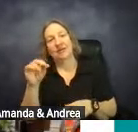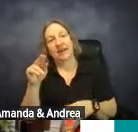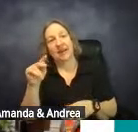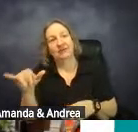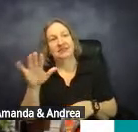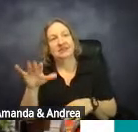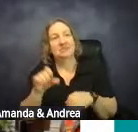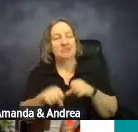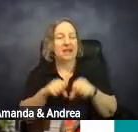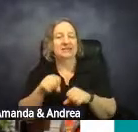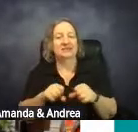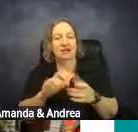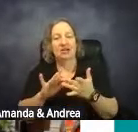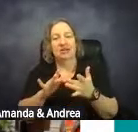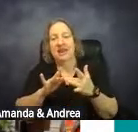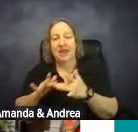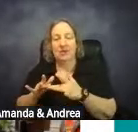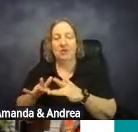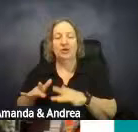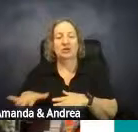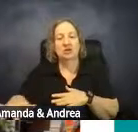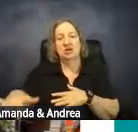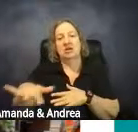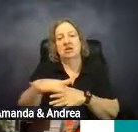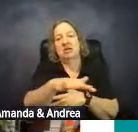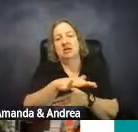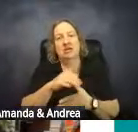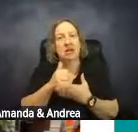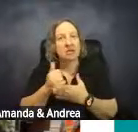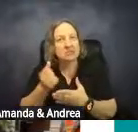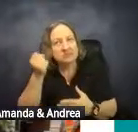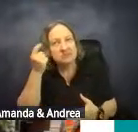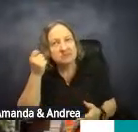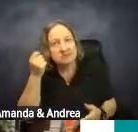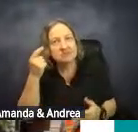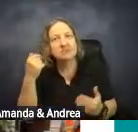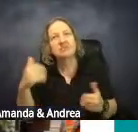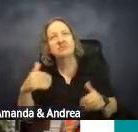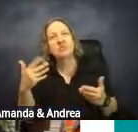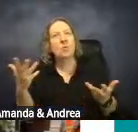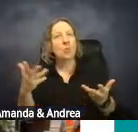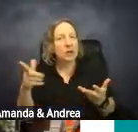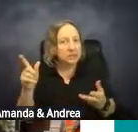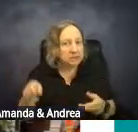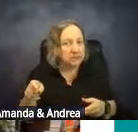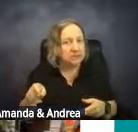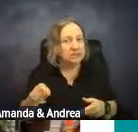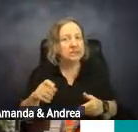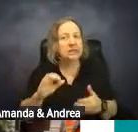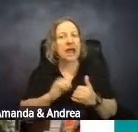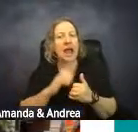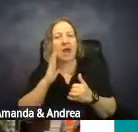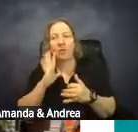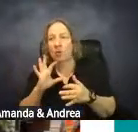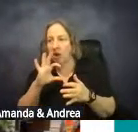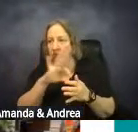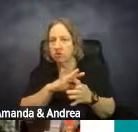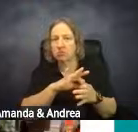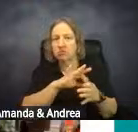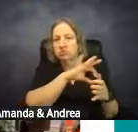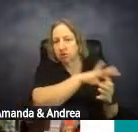bicycle network to understand the needs and how we would be tying in things